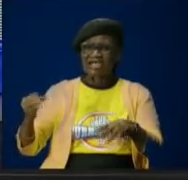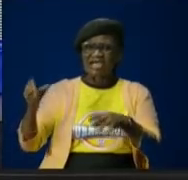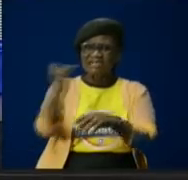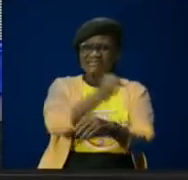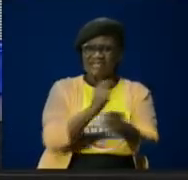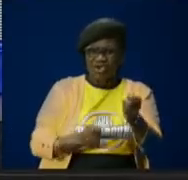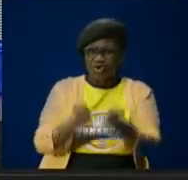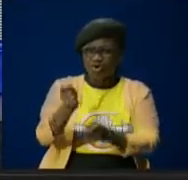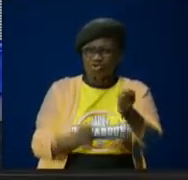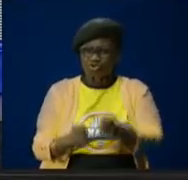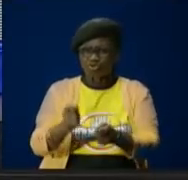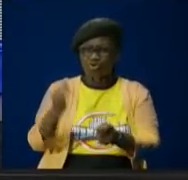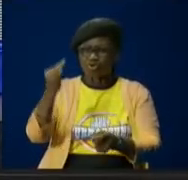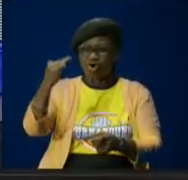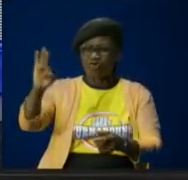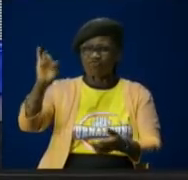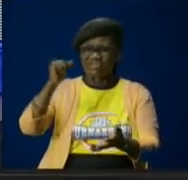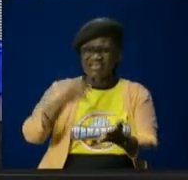subdue it.